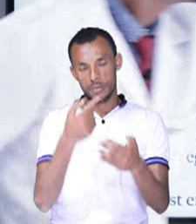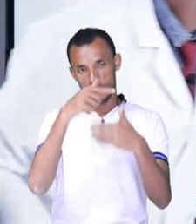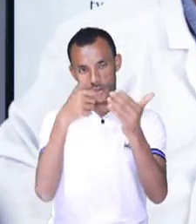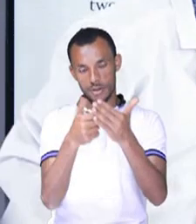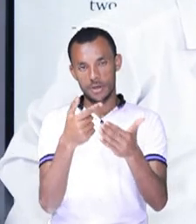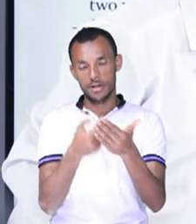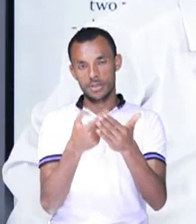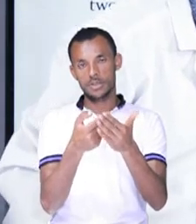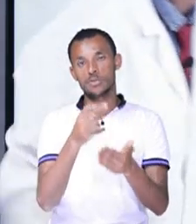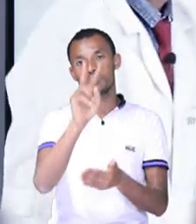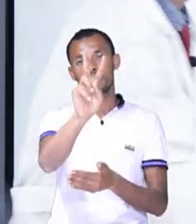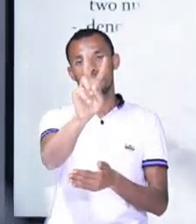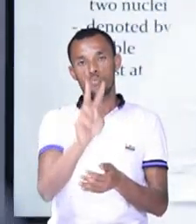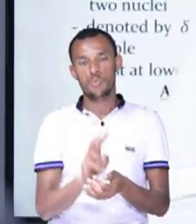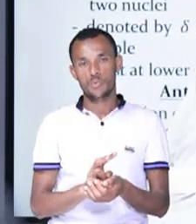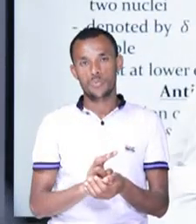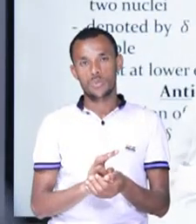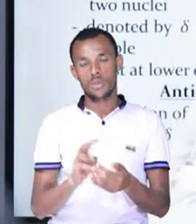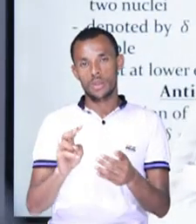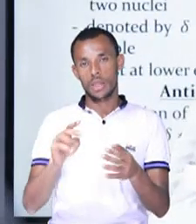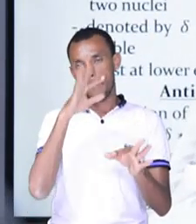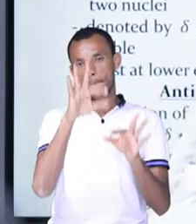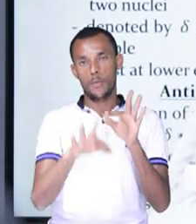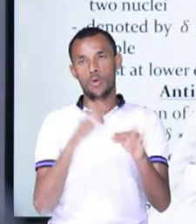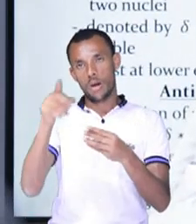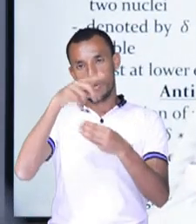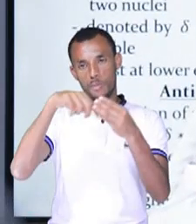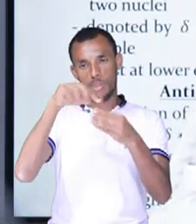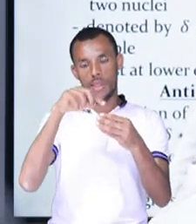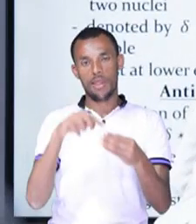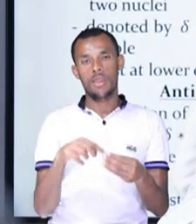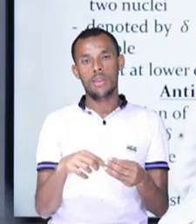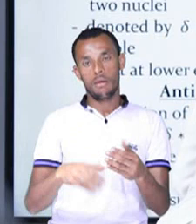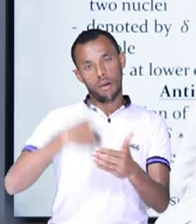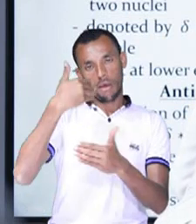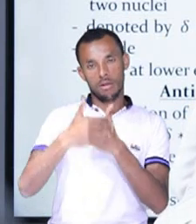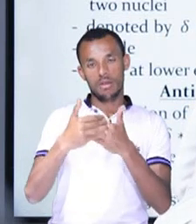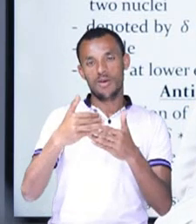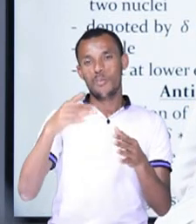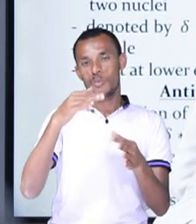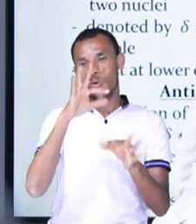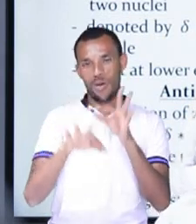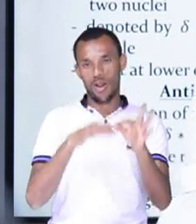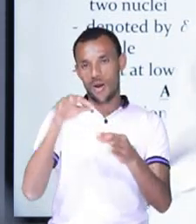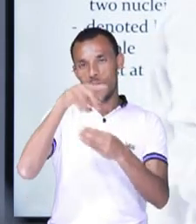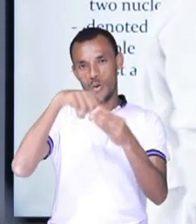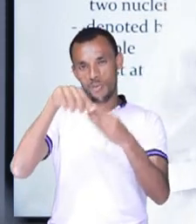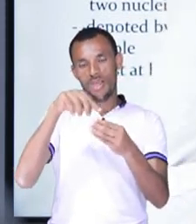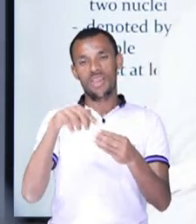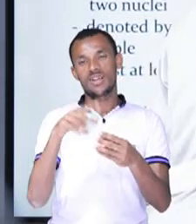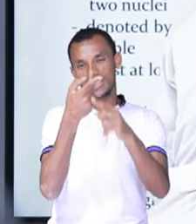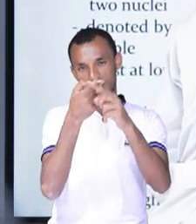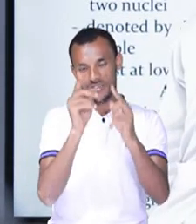Therefore, this is 2. This is what? Molecular orbital. What about this one? Again, molecular orbital.